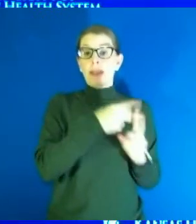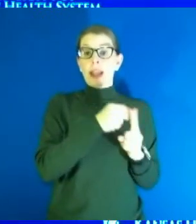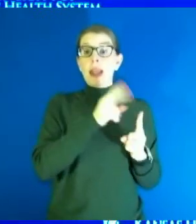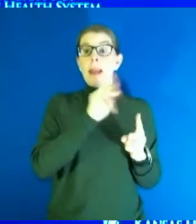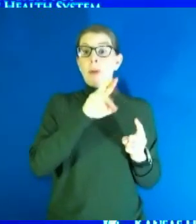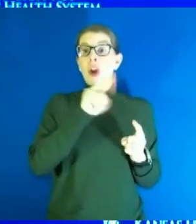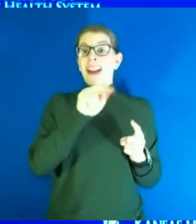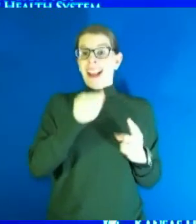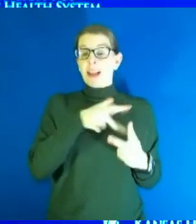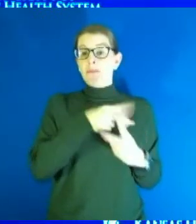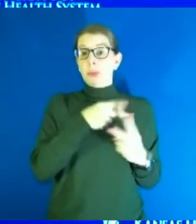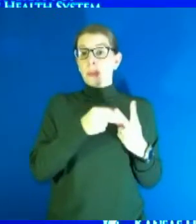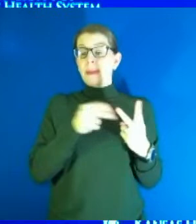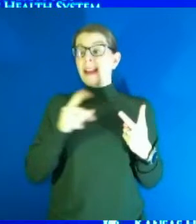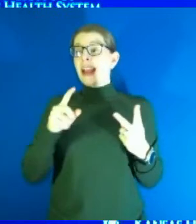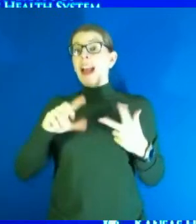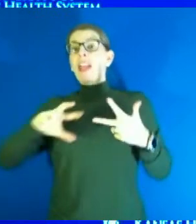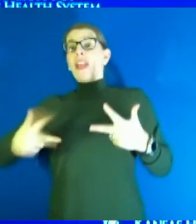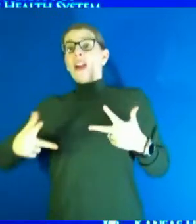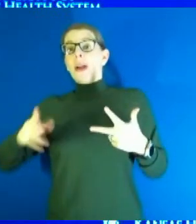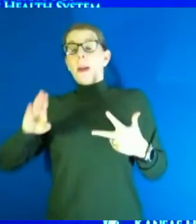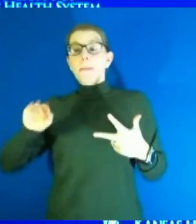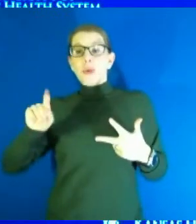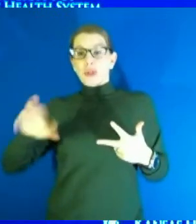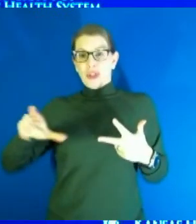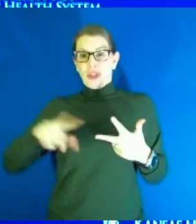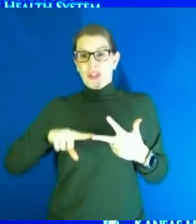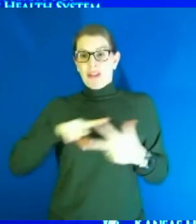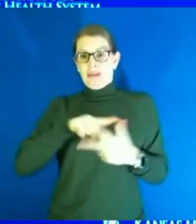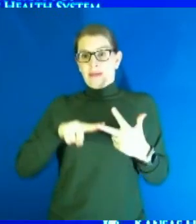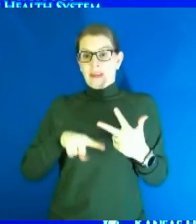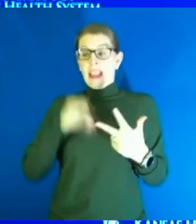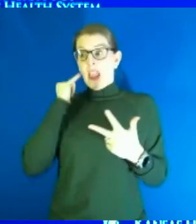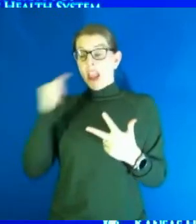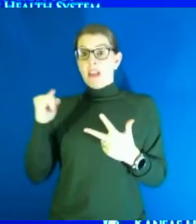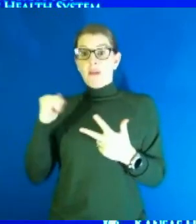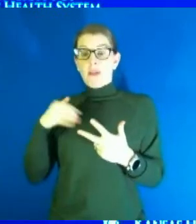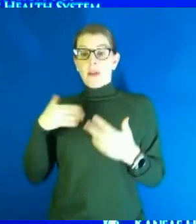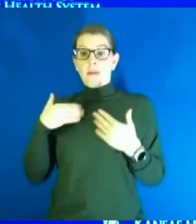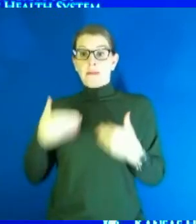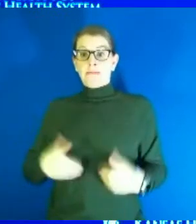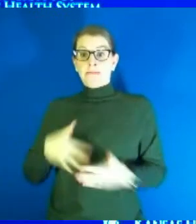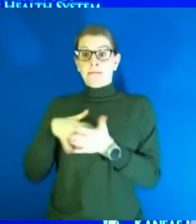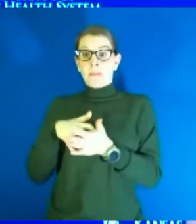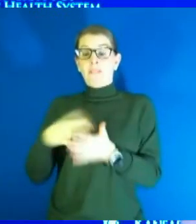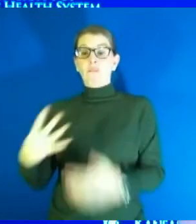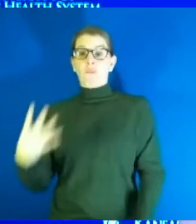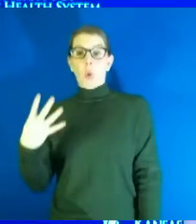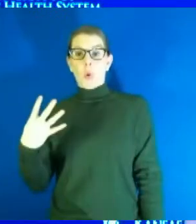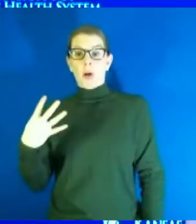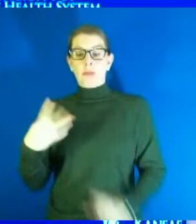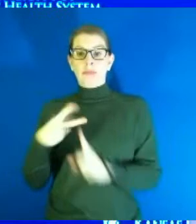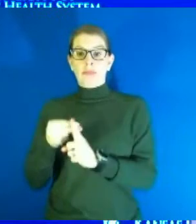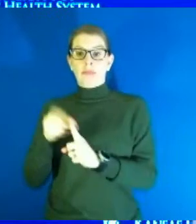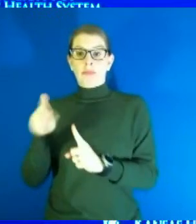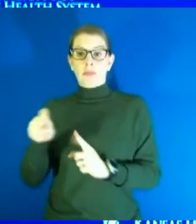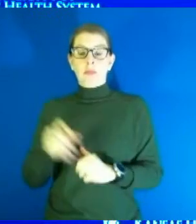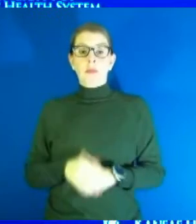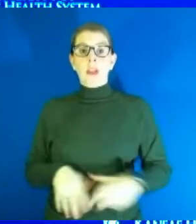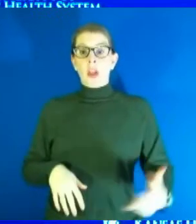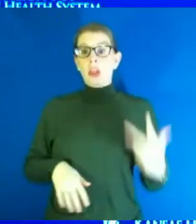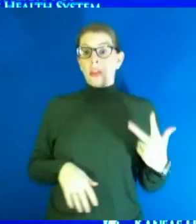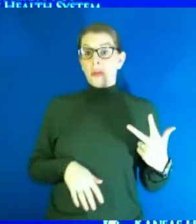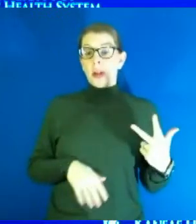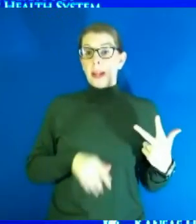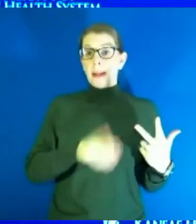you've had your booster. So that's really 3 doses. And if you're immunosuppressed, it is 4 doses, because you have 3 of that